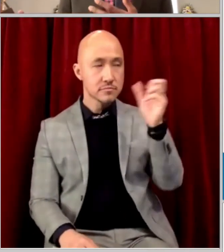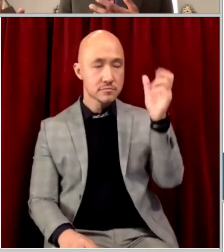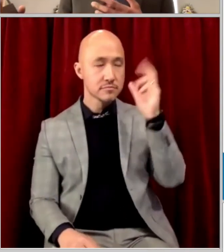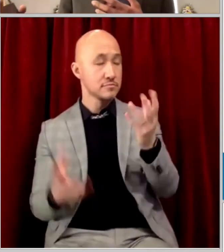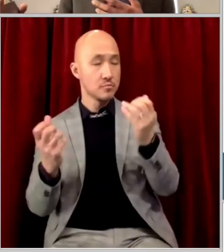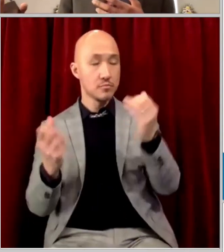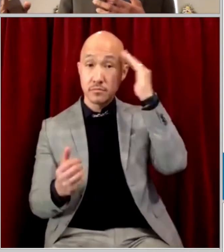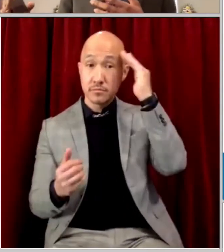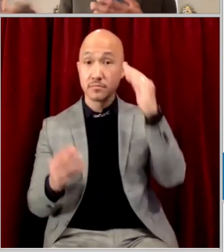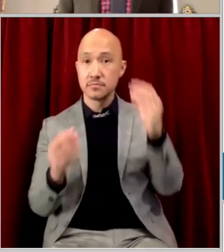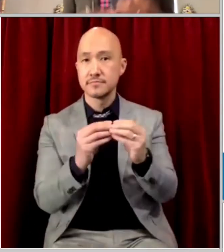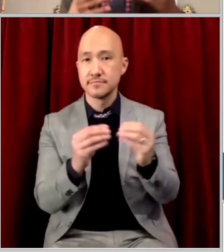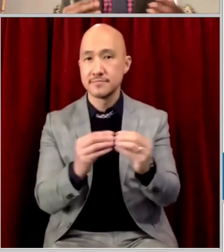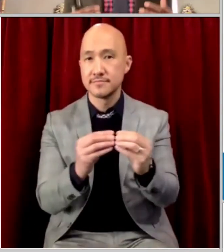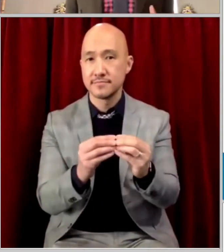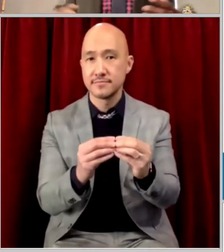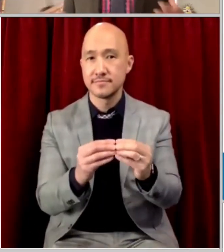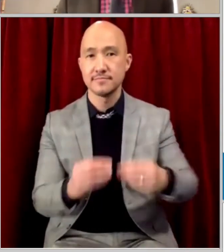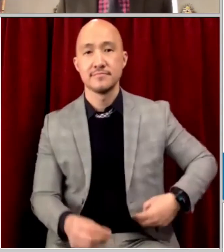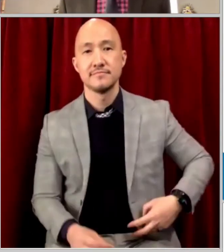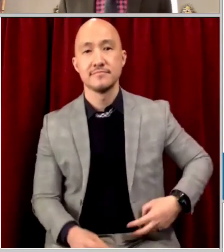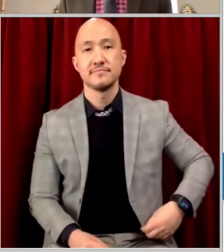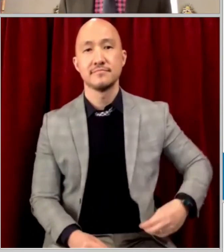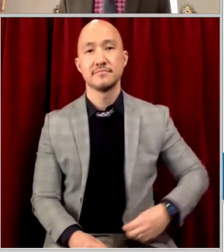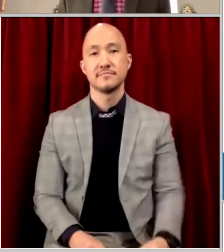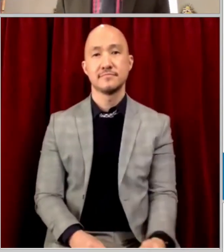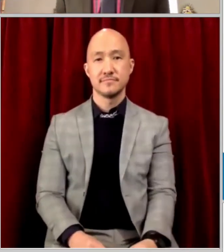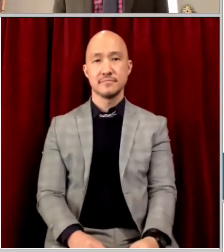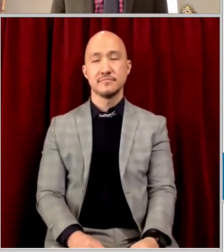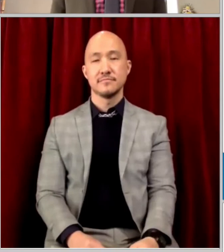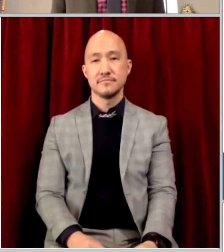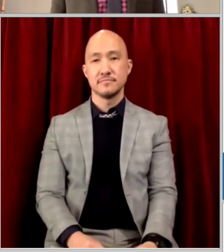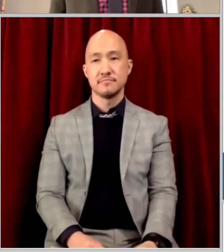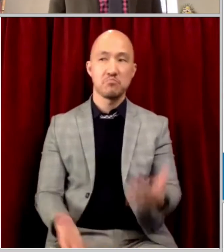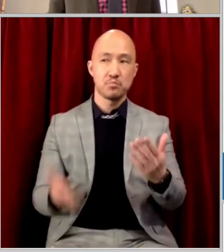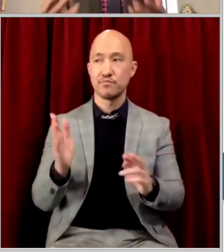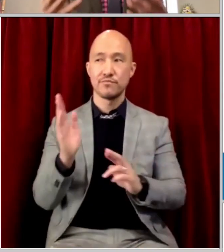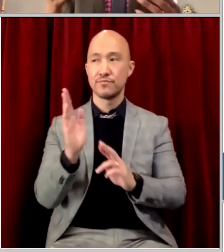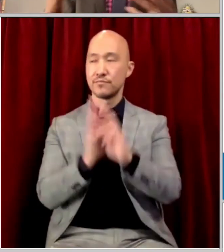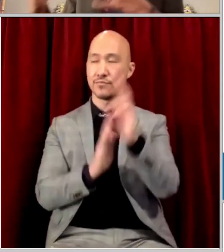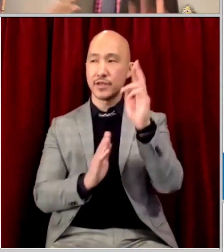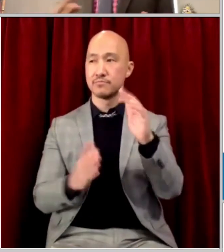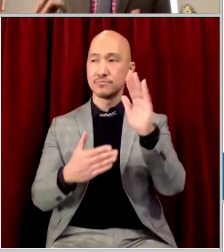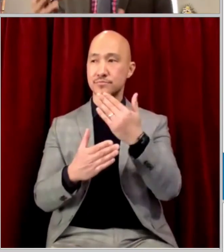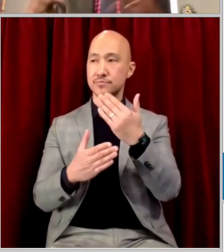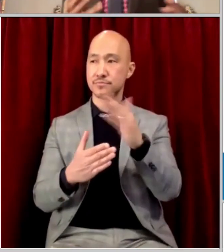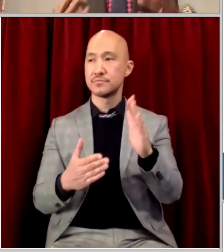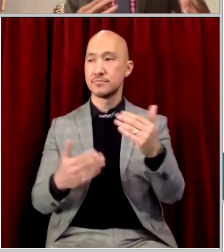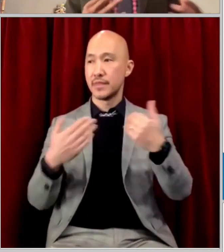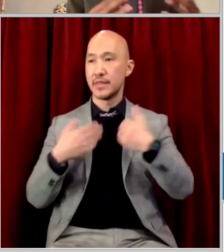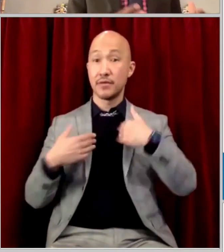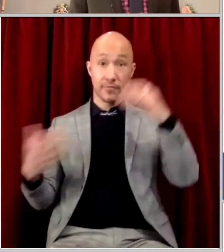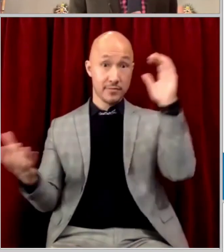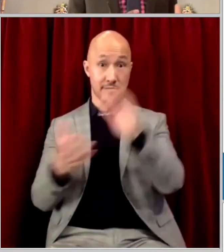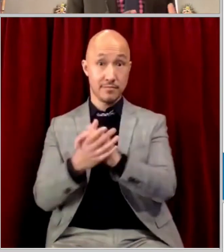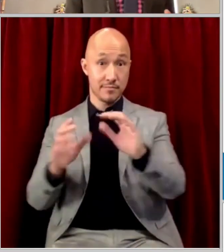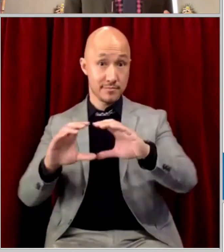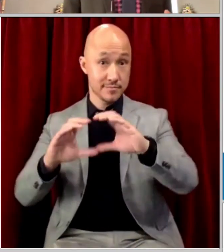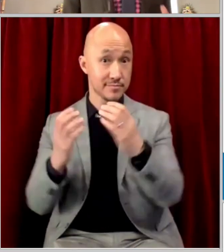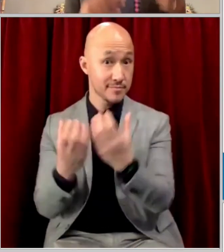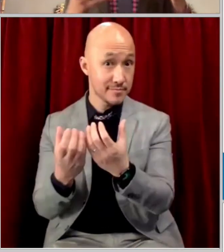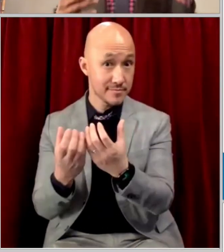do that too, right? Hey, we're having a marriage class. You having a marriage class? Like, is it going to be online? Because I would like to be a part